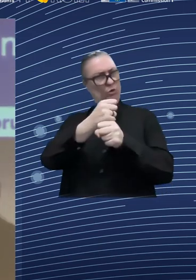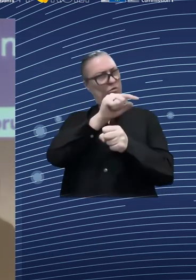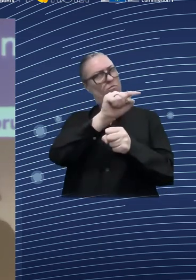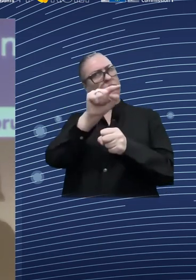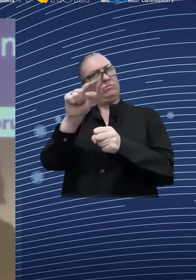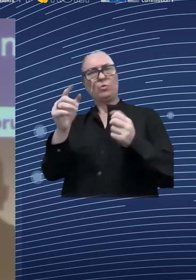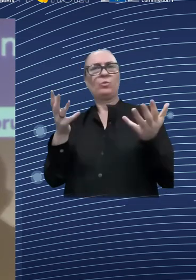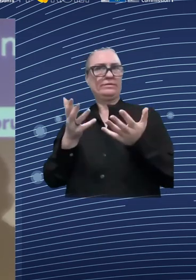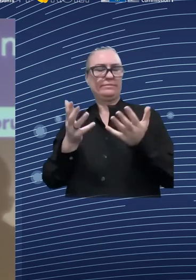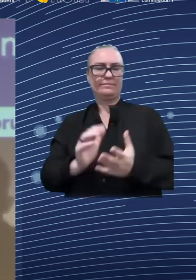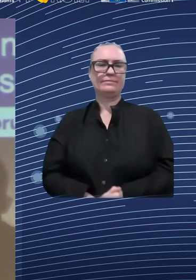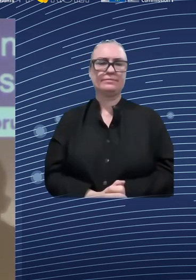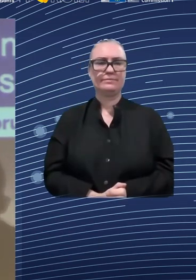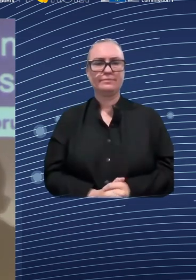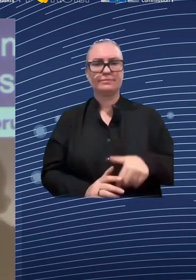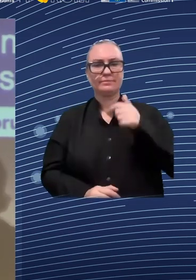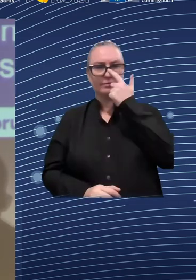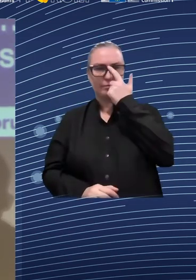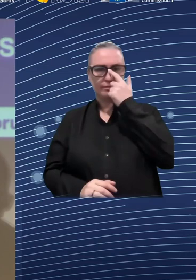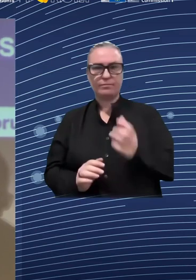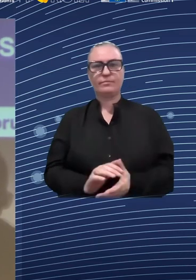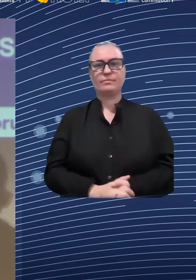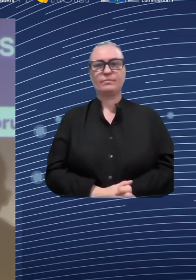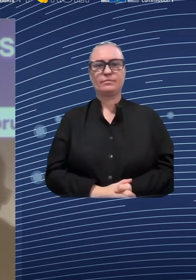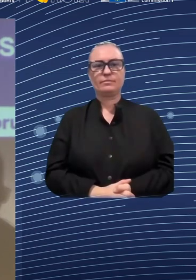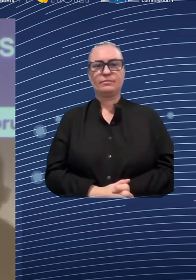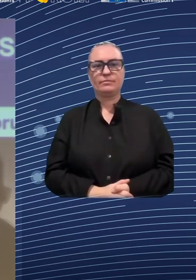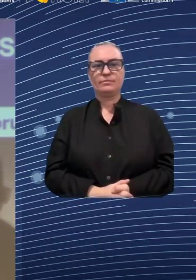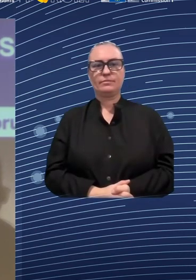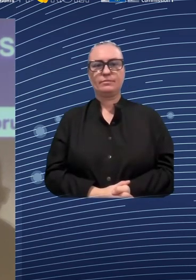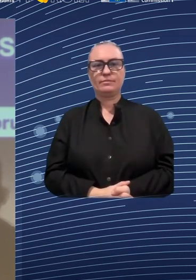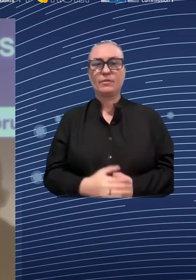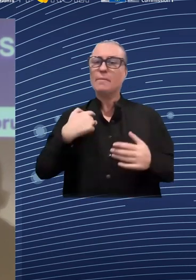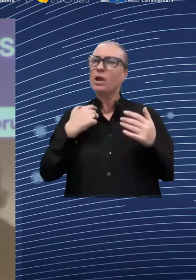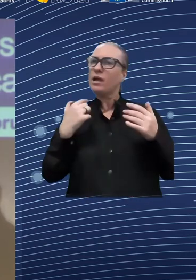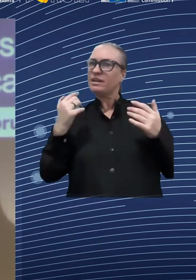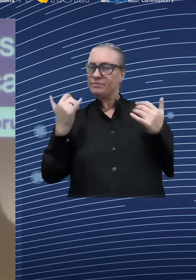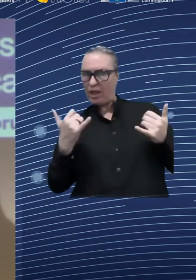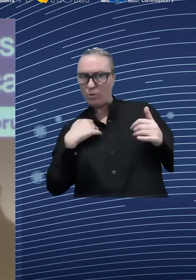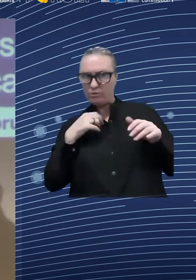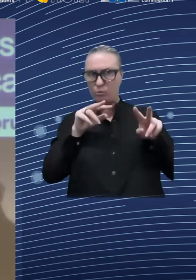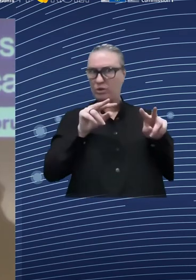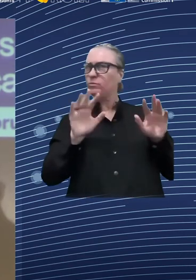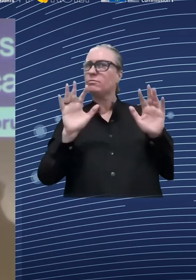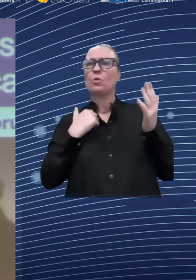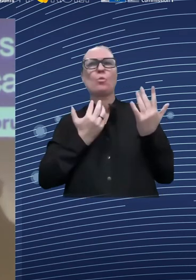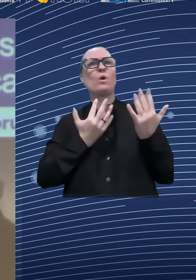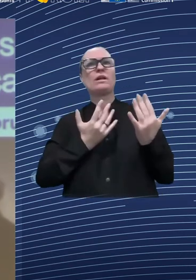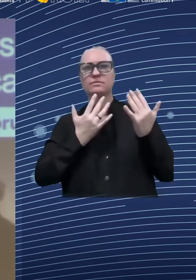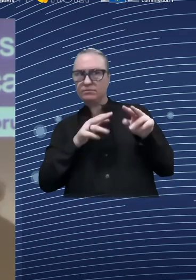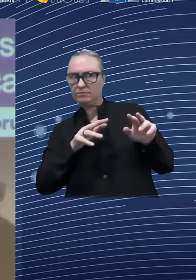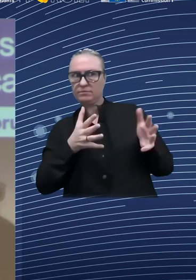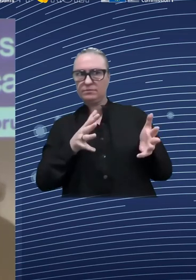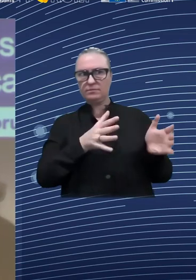story, because IT Academy was a project which started in 2016. This